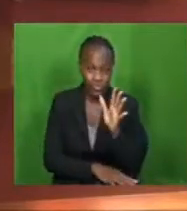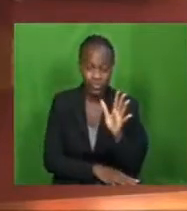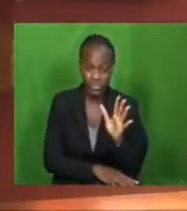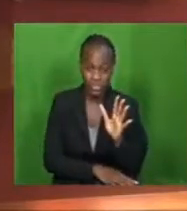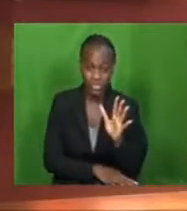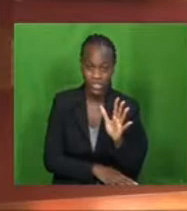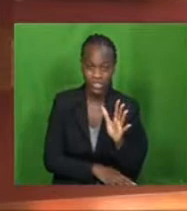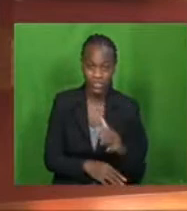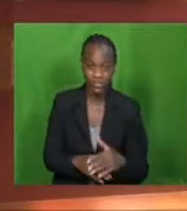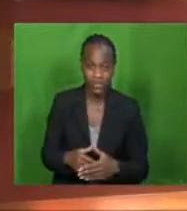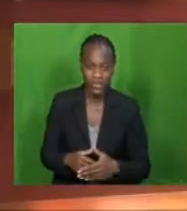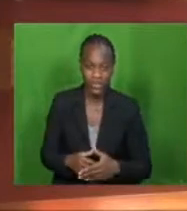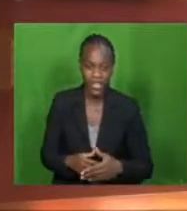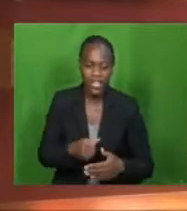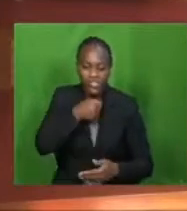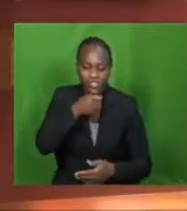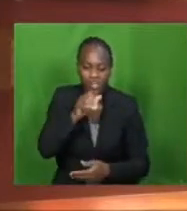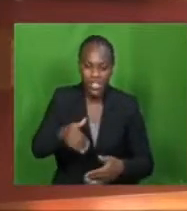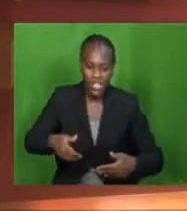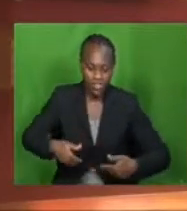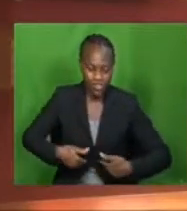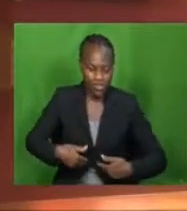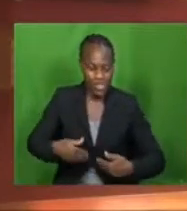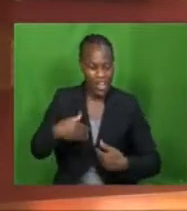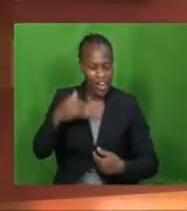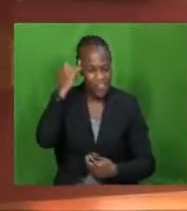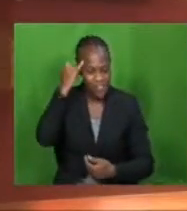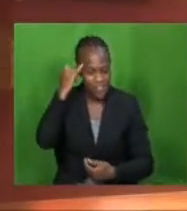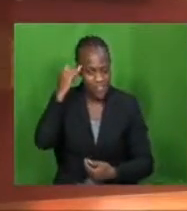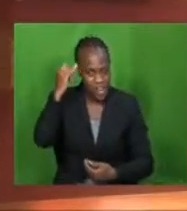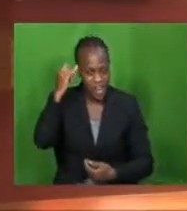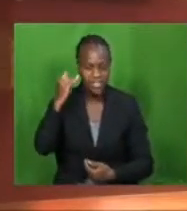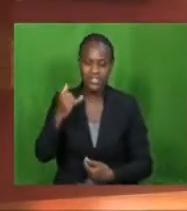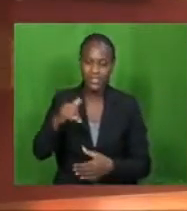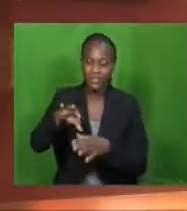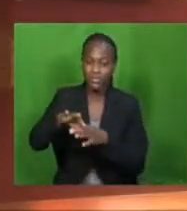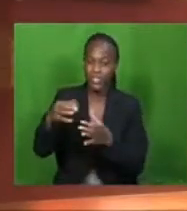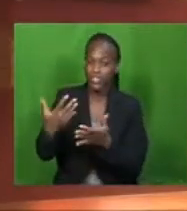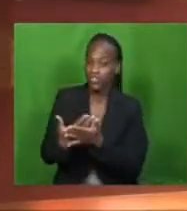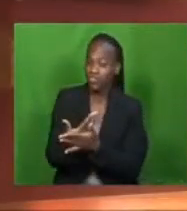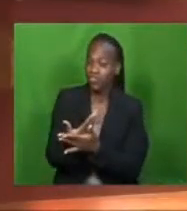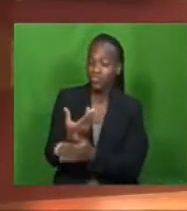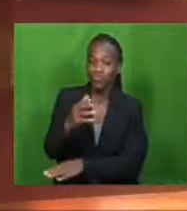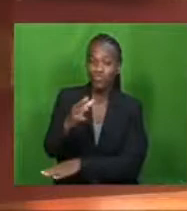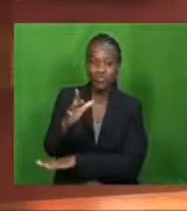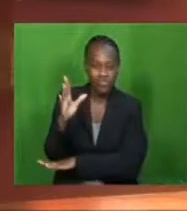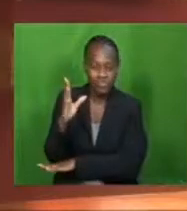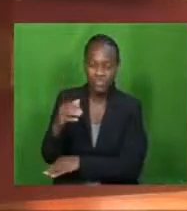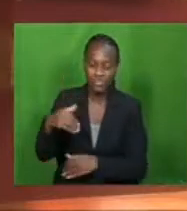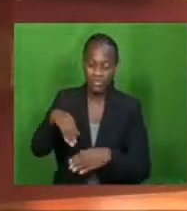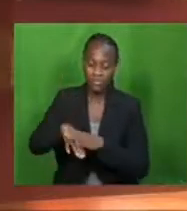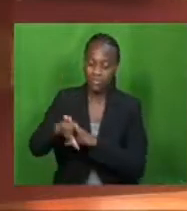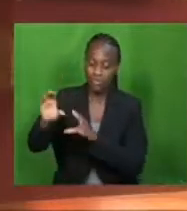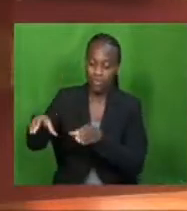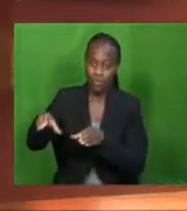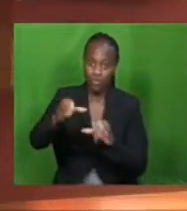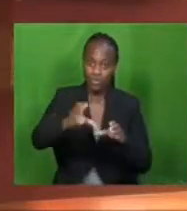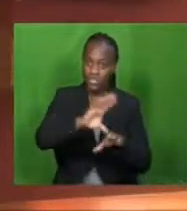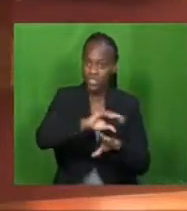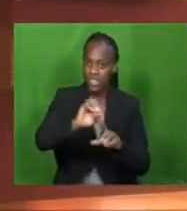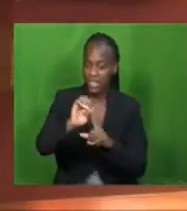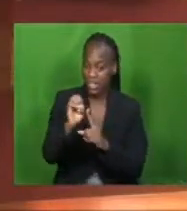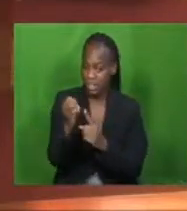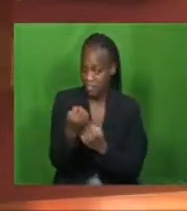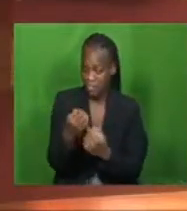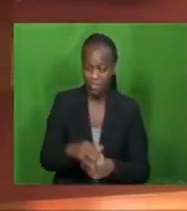trees in the youth, mitigate climate change, and beautify our communities and environment. Mr. Speaker, on the